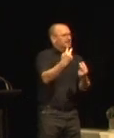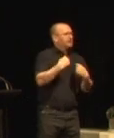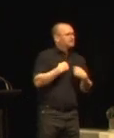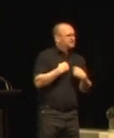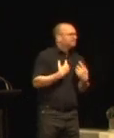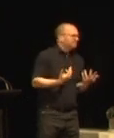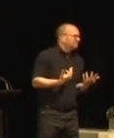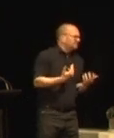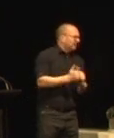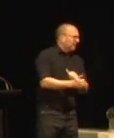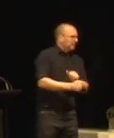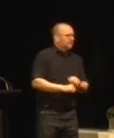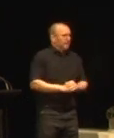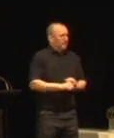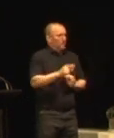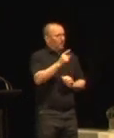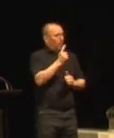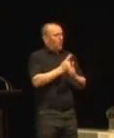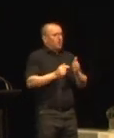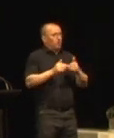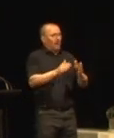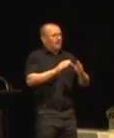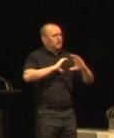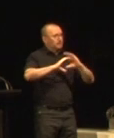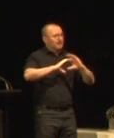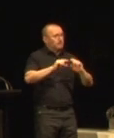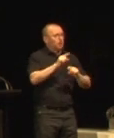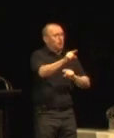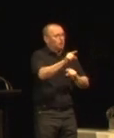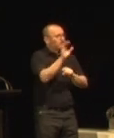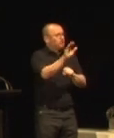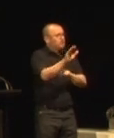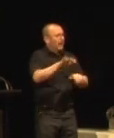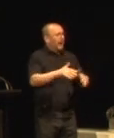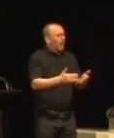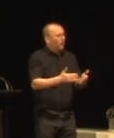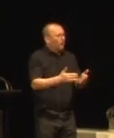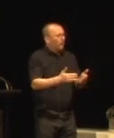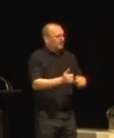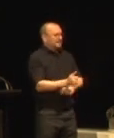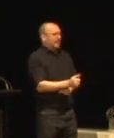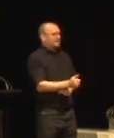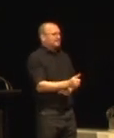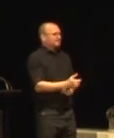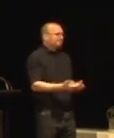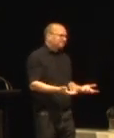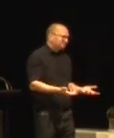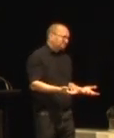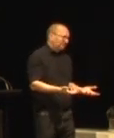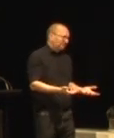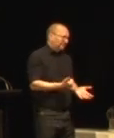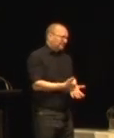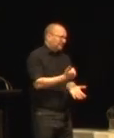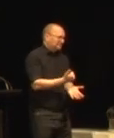that the only way you can communicate with Earth from the future is by SMS. Which conveniently for us is the most, is the